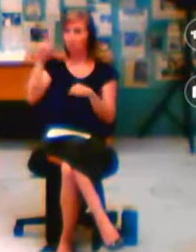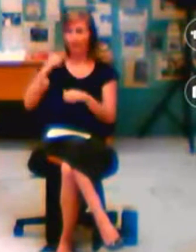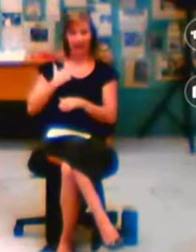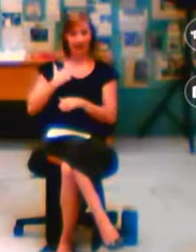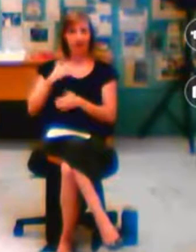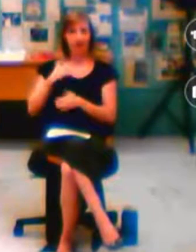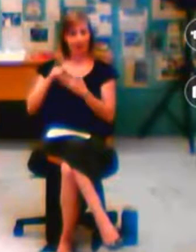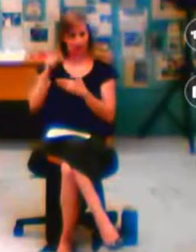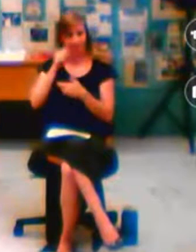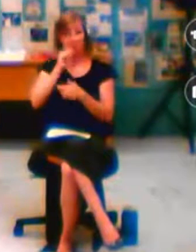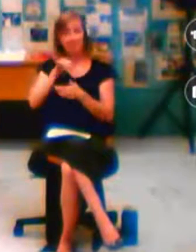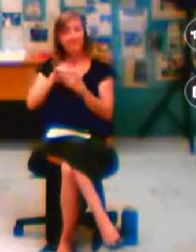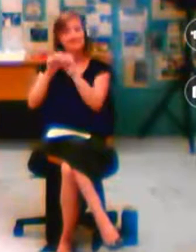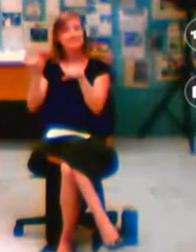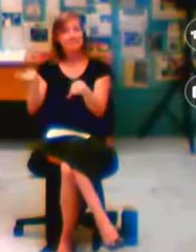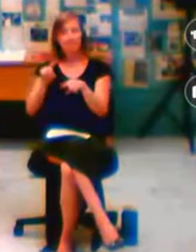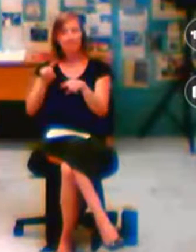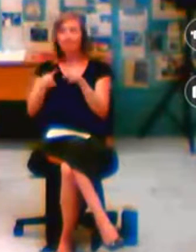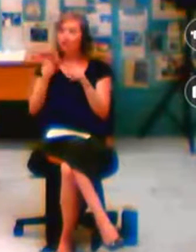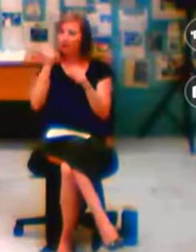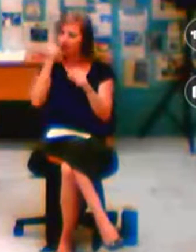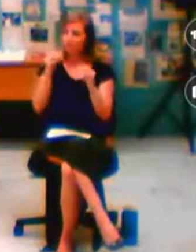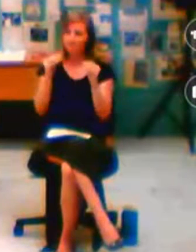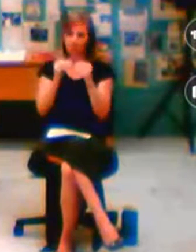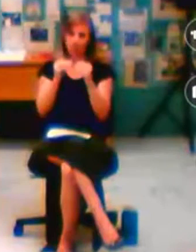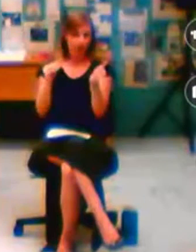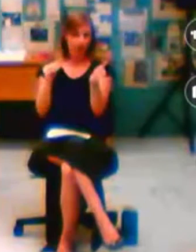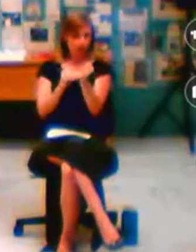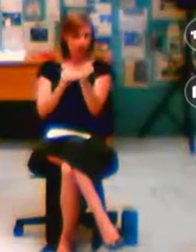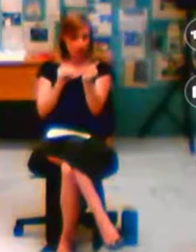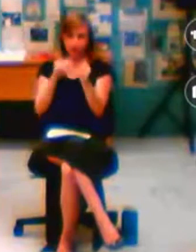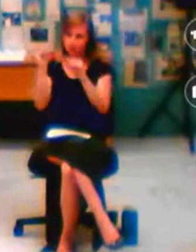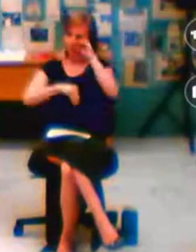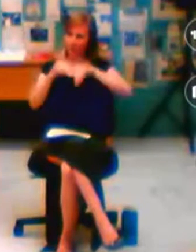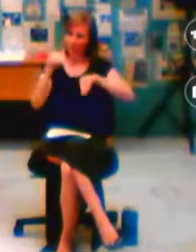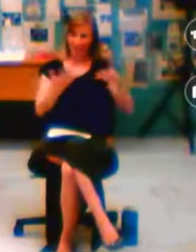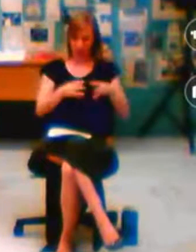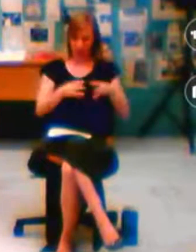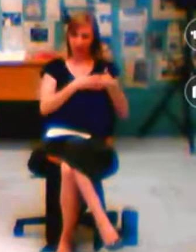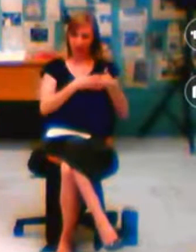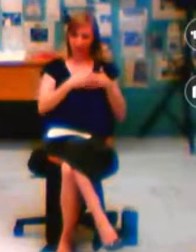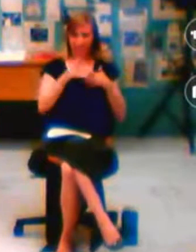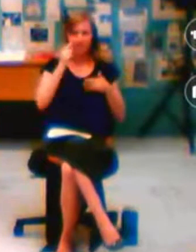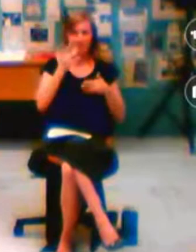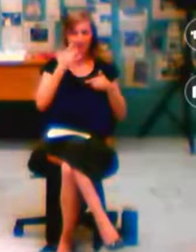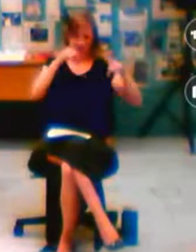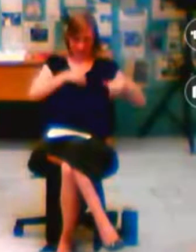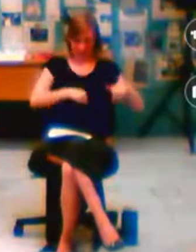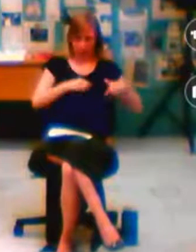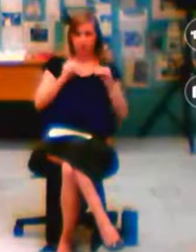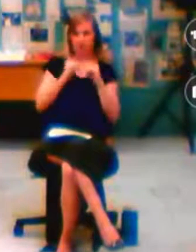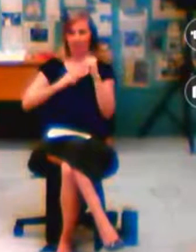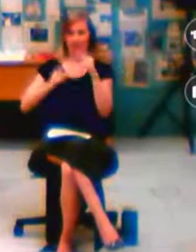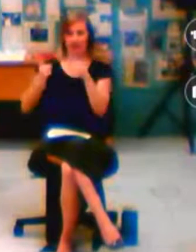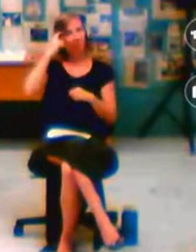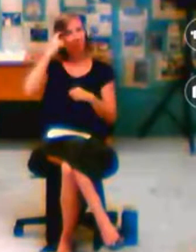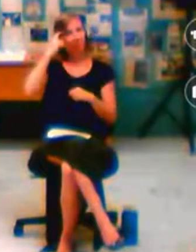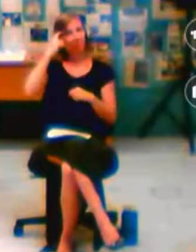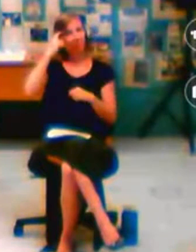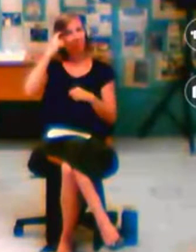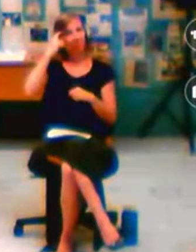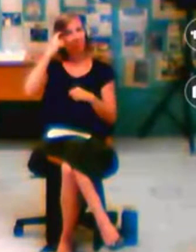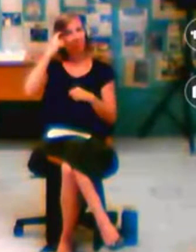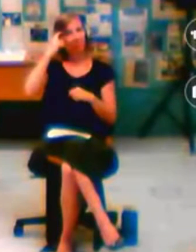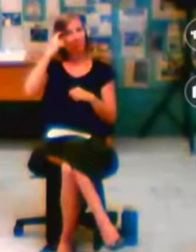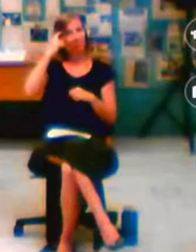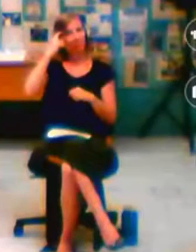no, fine. I don't think a lot of physicians understand it yet. Some people will support it anyway. There are some physicians that move to Canada because they love that system. There are